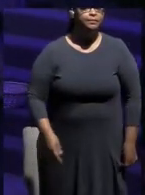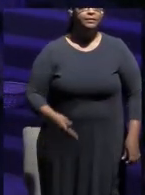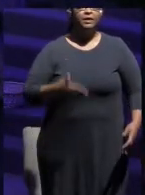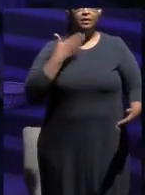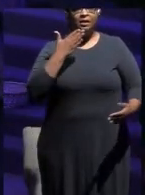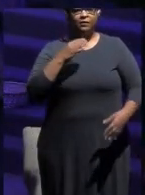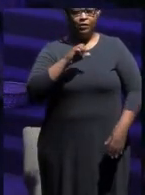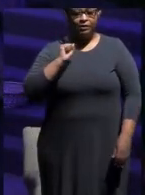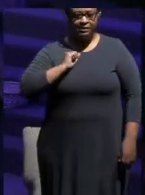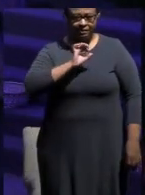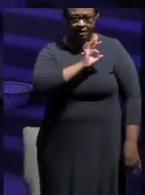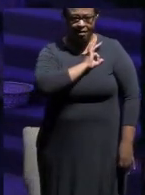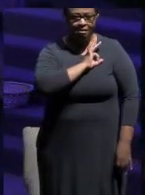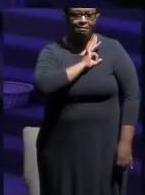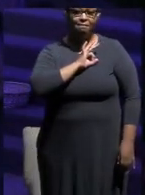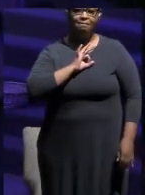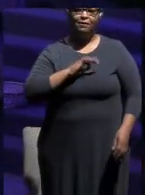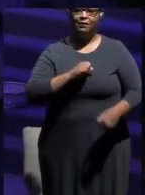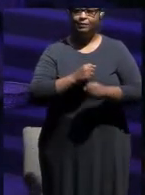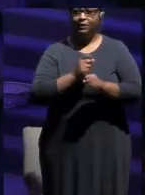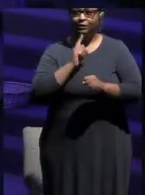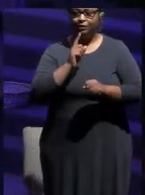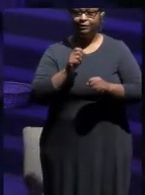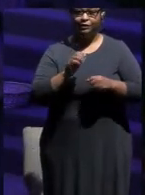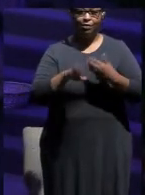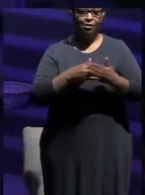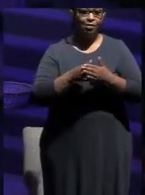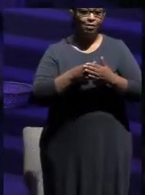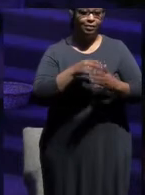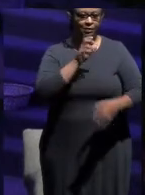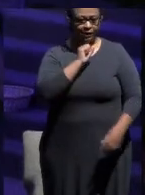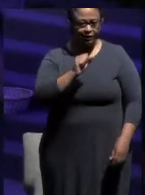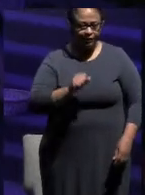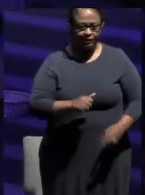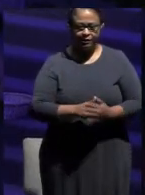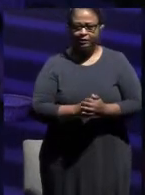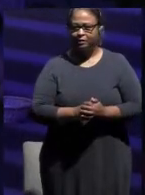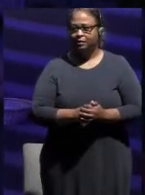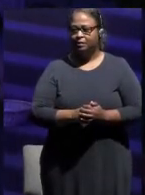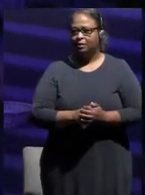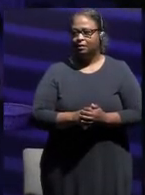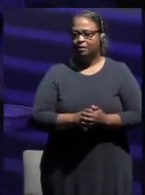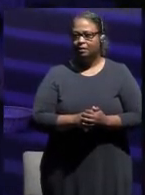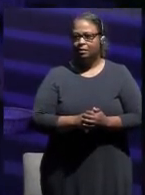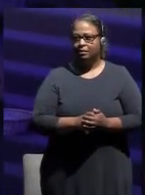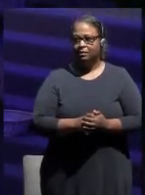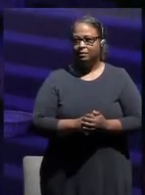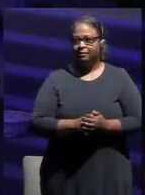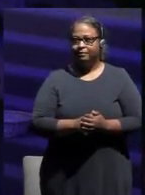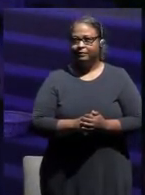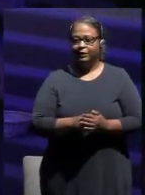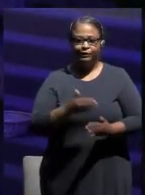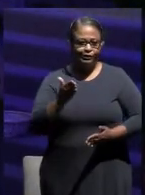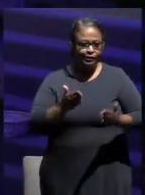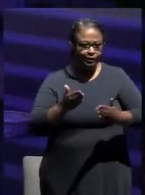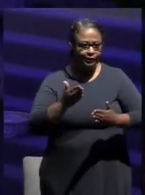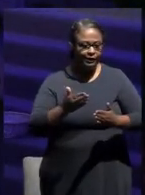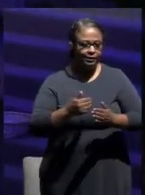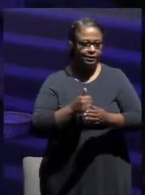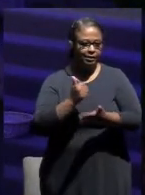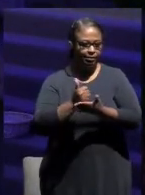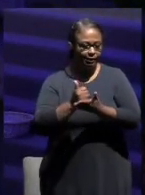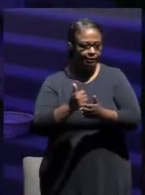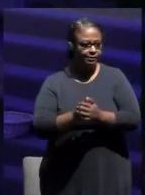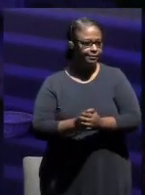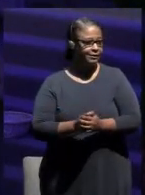is accommodating all of our age demographics and putting the word of the Lord into each and every person. Amen.